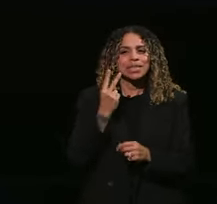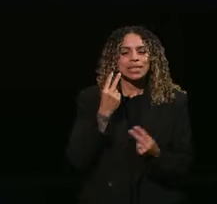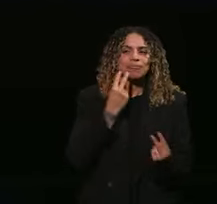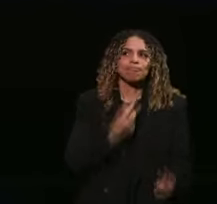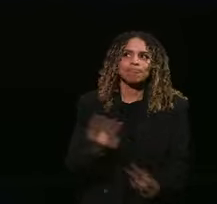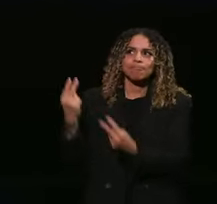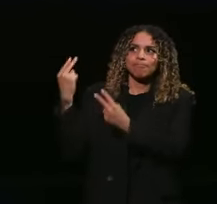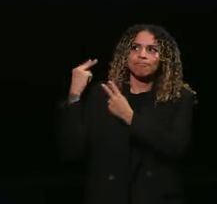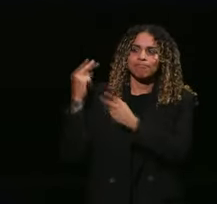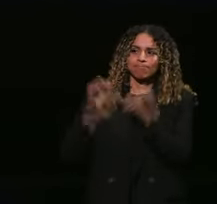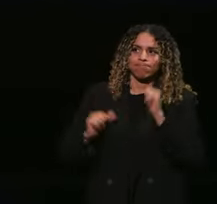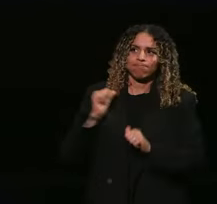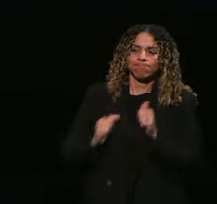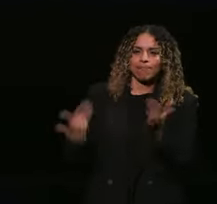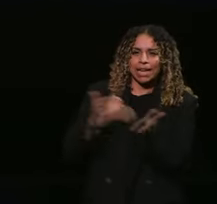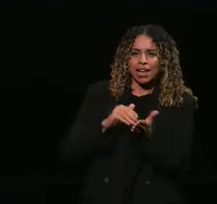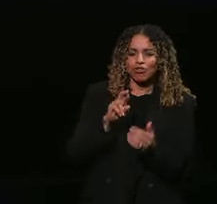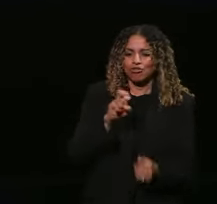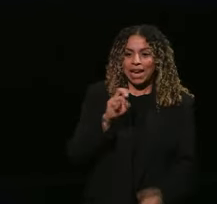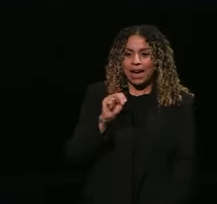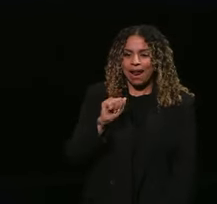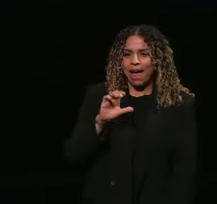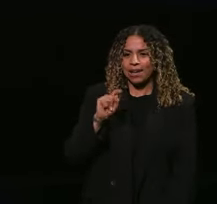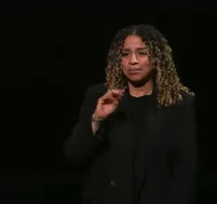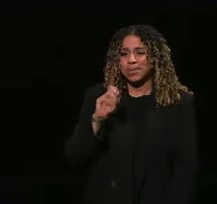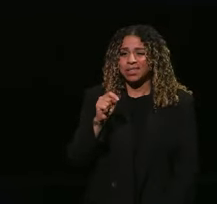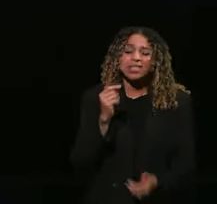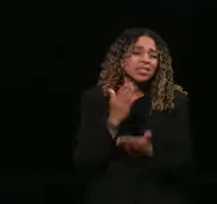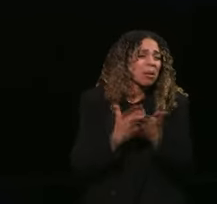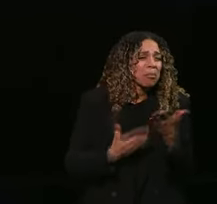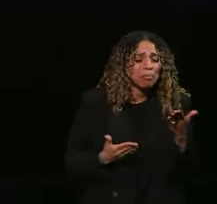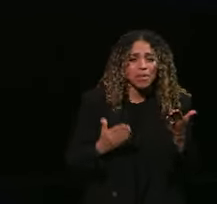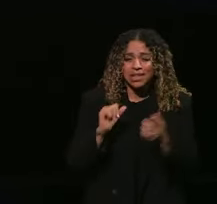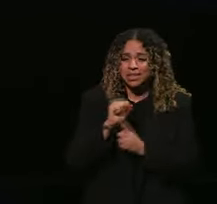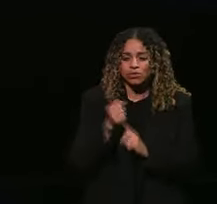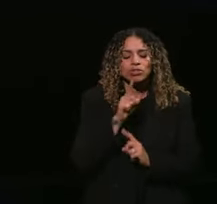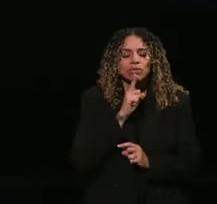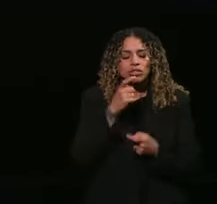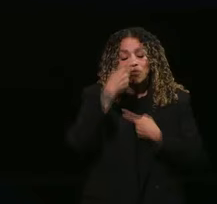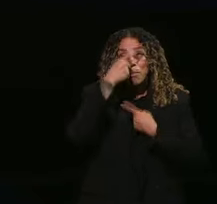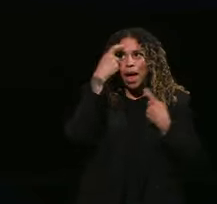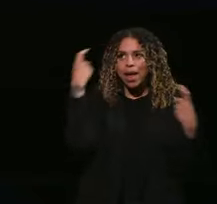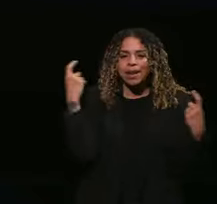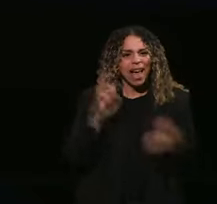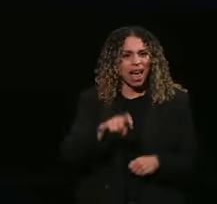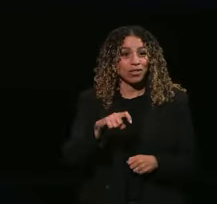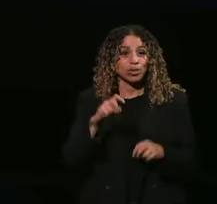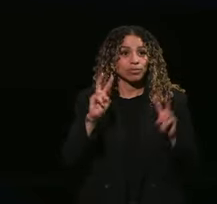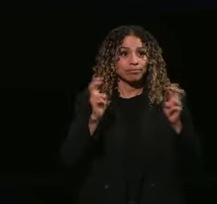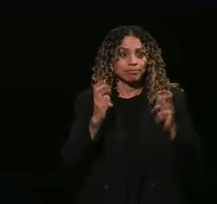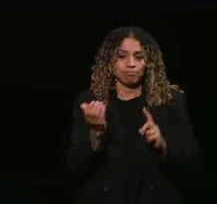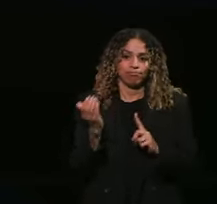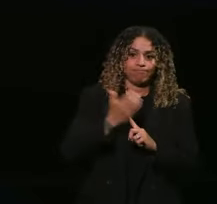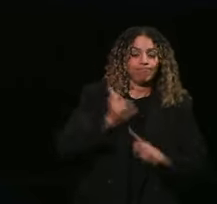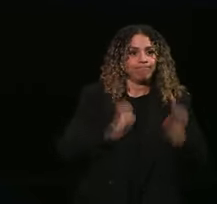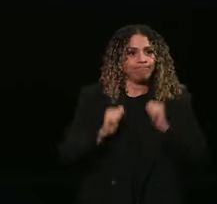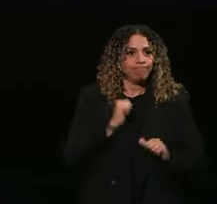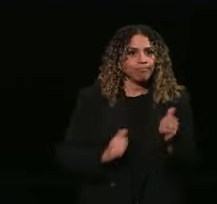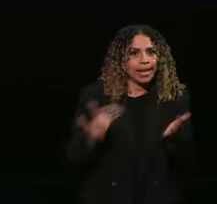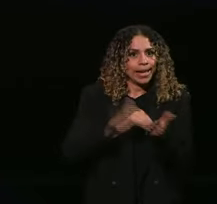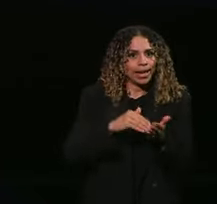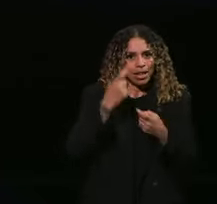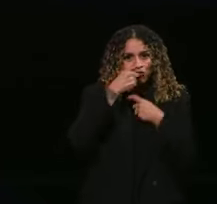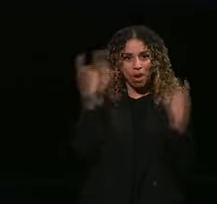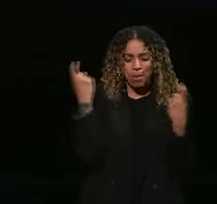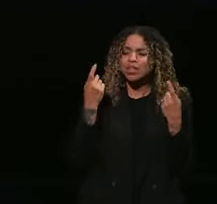very traumatic, and I mean extremely traumatic, and they're reliving that trauma. So when the camera was off,